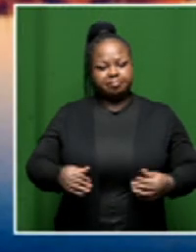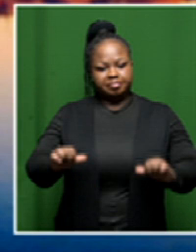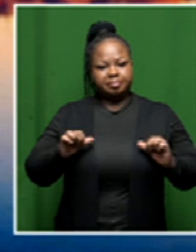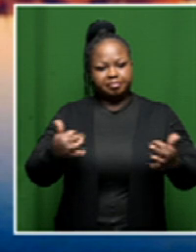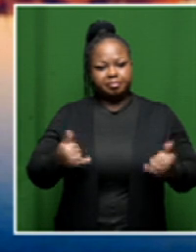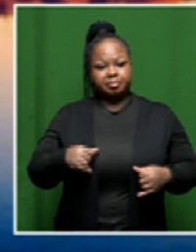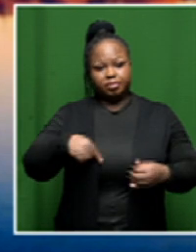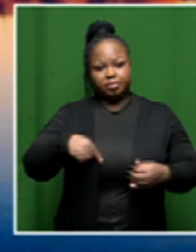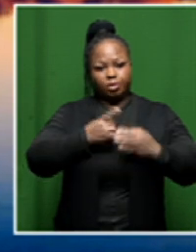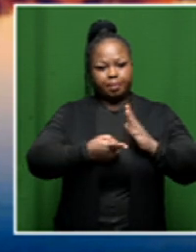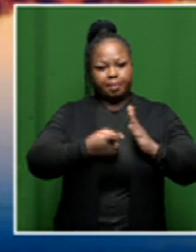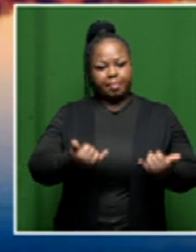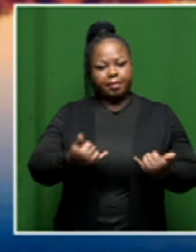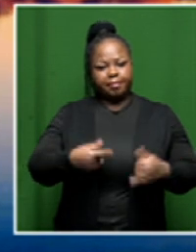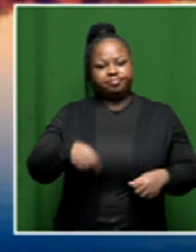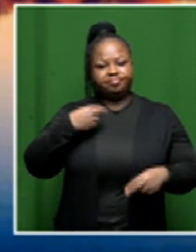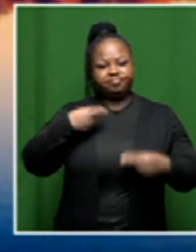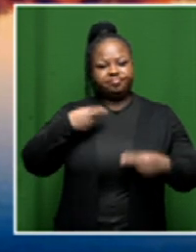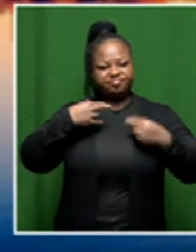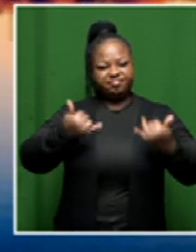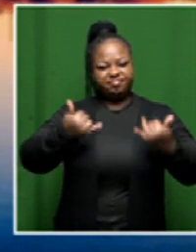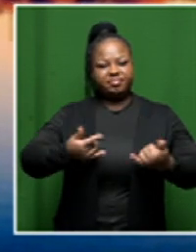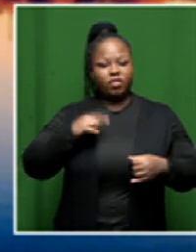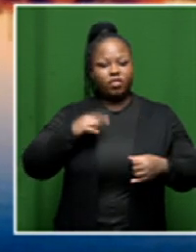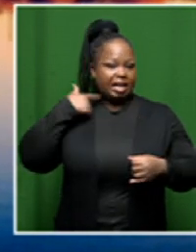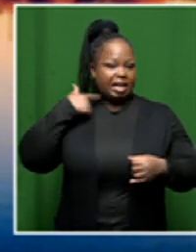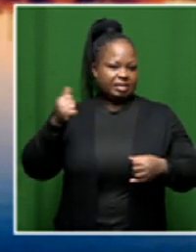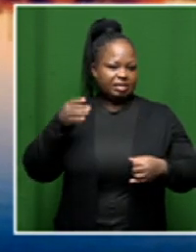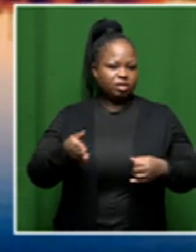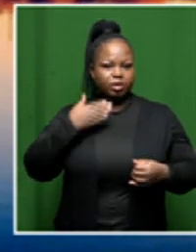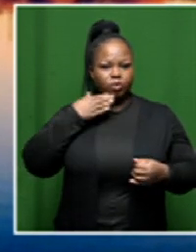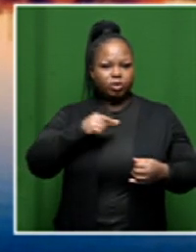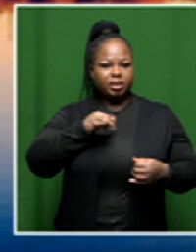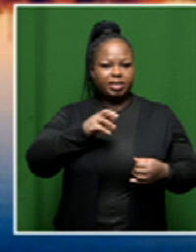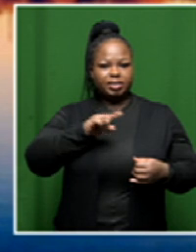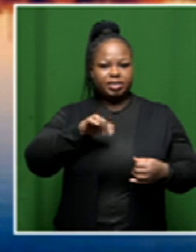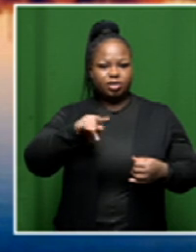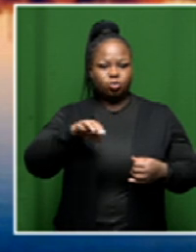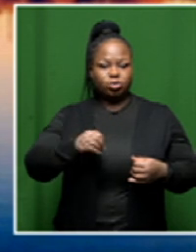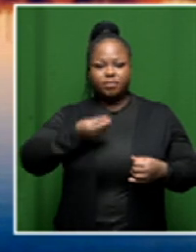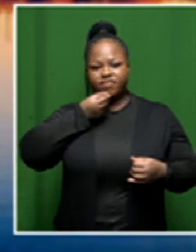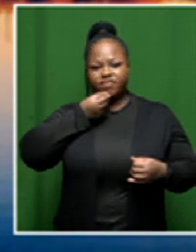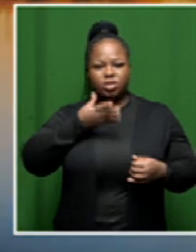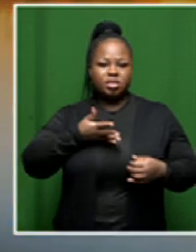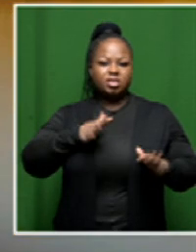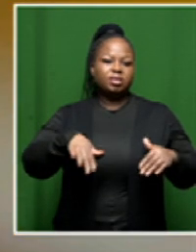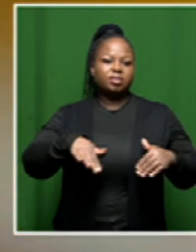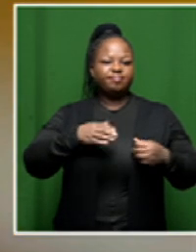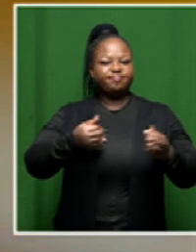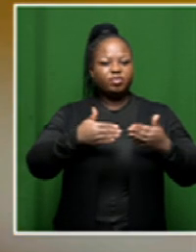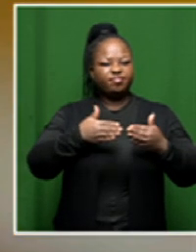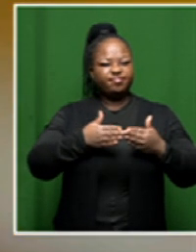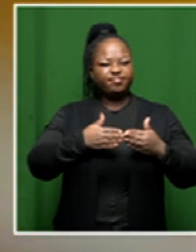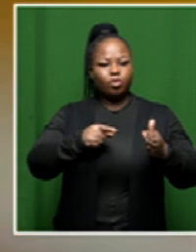Welcome back. Now, this week, our culinary journey takes us to Alexandra township, where we find Glenzito's Meat Butchery and Seafood Corner. The eatery's